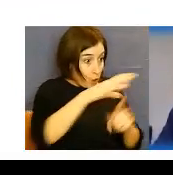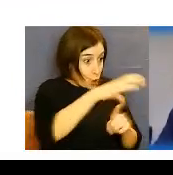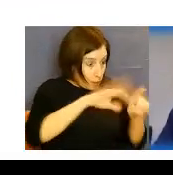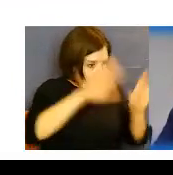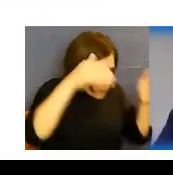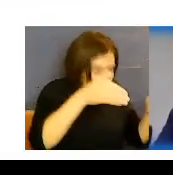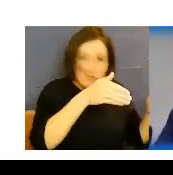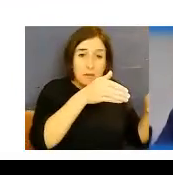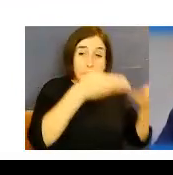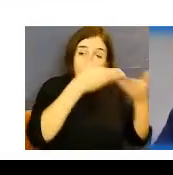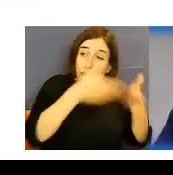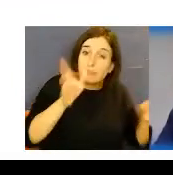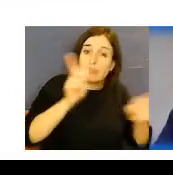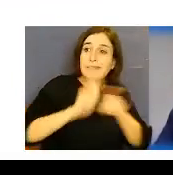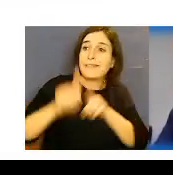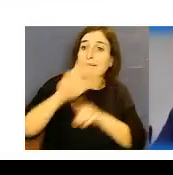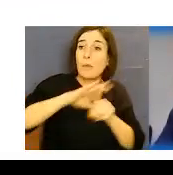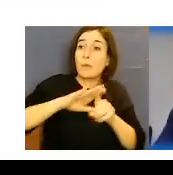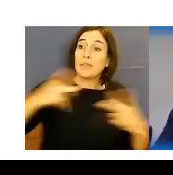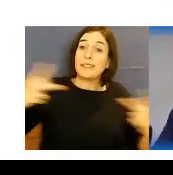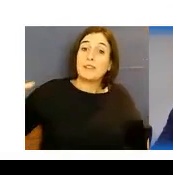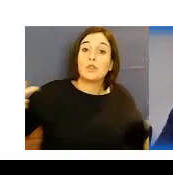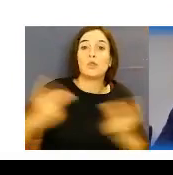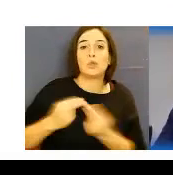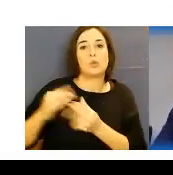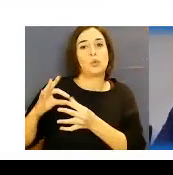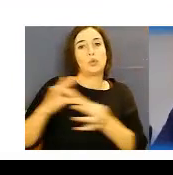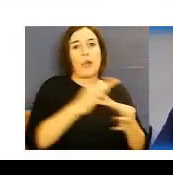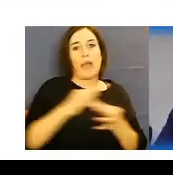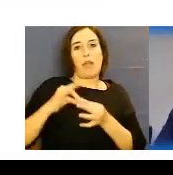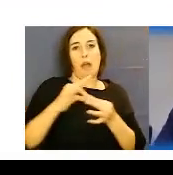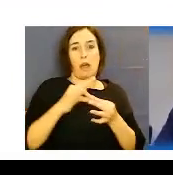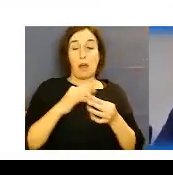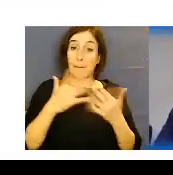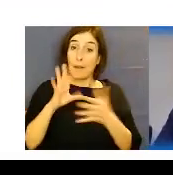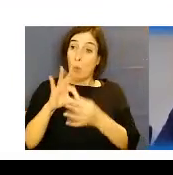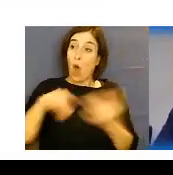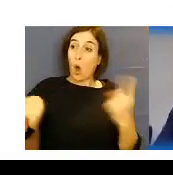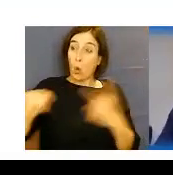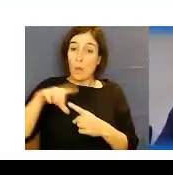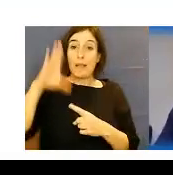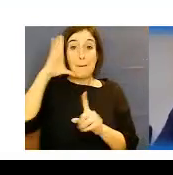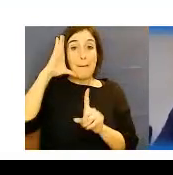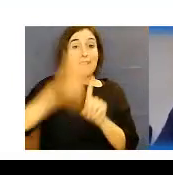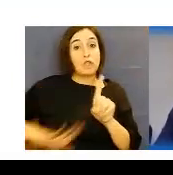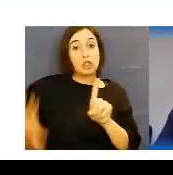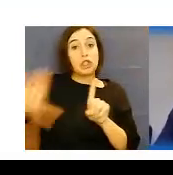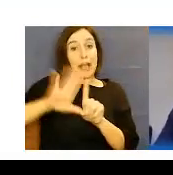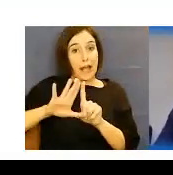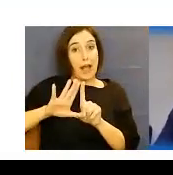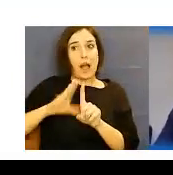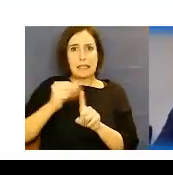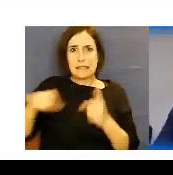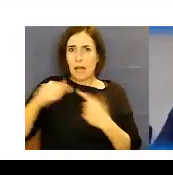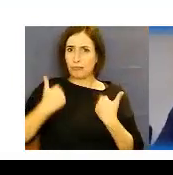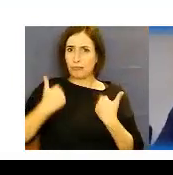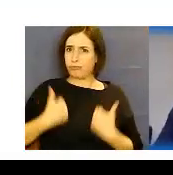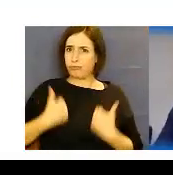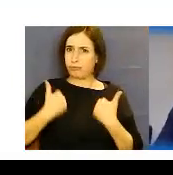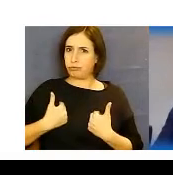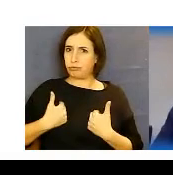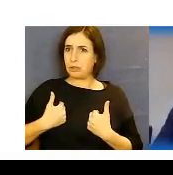within Bedfordshire who, you know, come from a very affluent area and never actually engaged with others from, you know, deprived backgrounds.